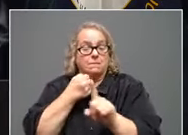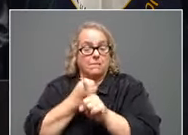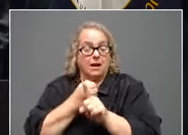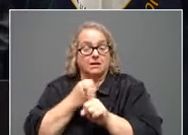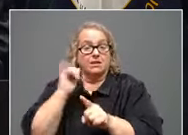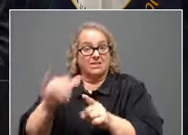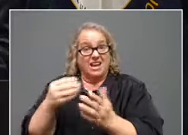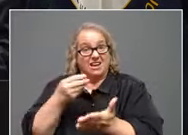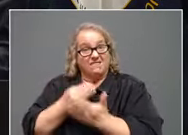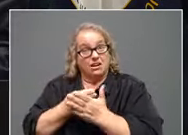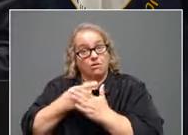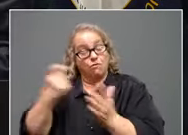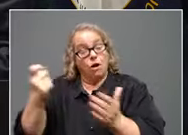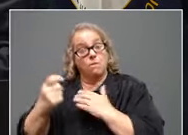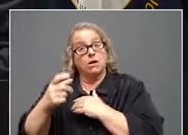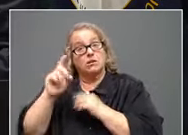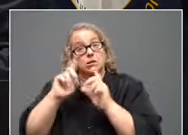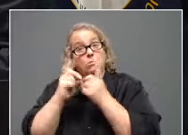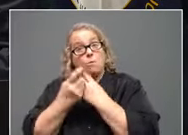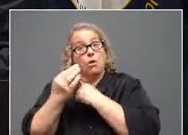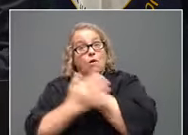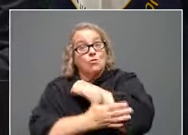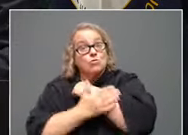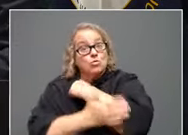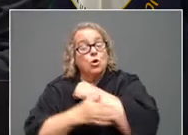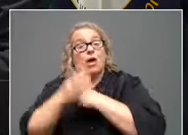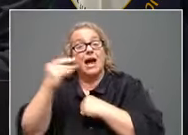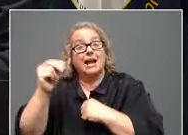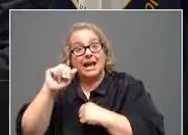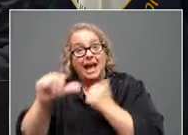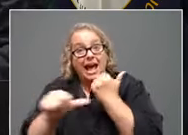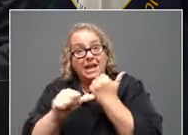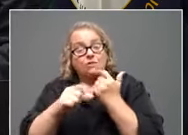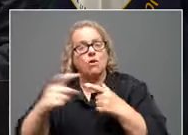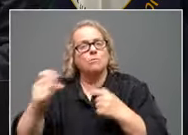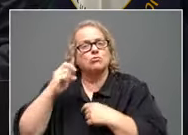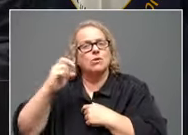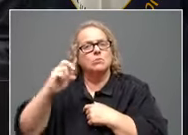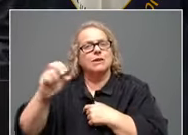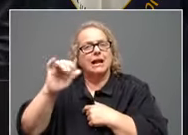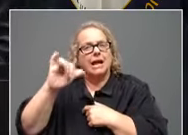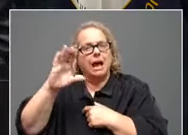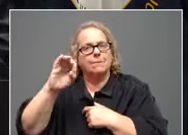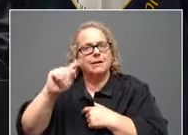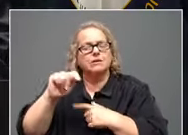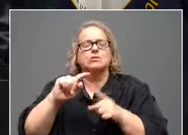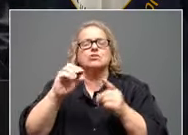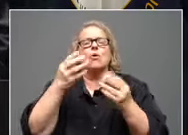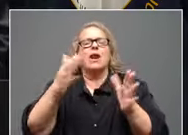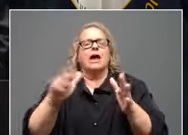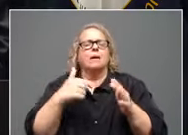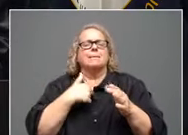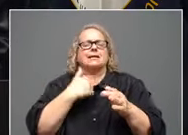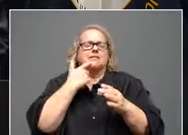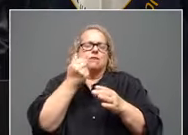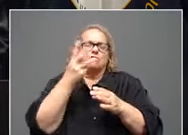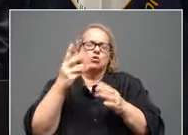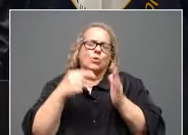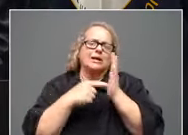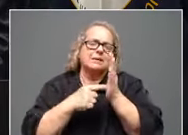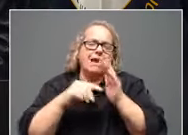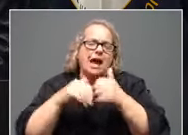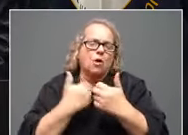of Rural and Municipal Aid within the Transportation Cabinet. So again, let me just cite a few examples of how we're using